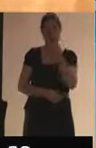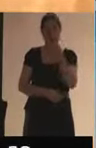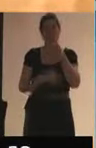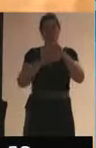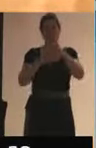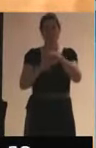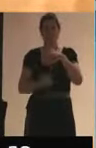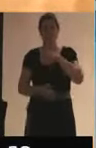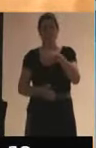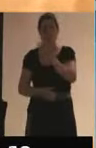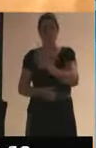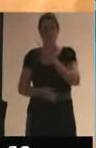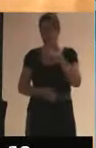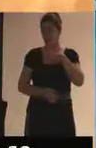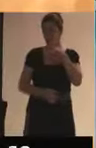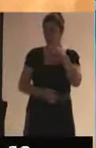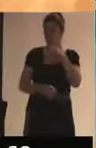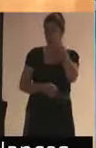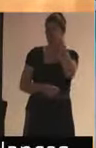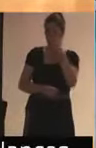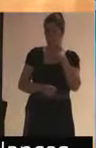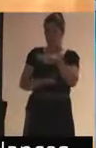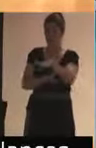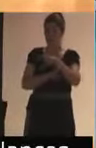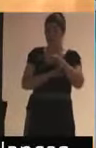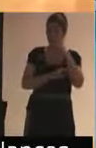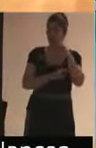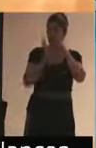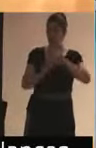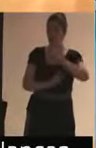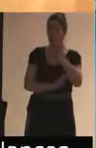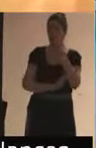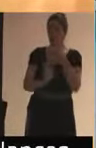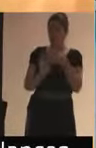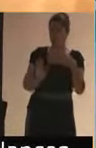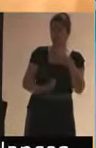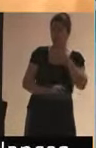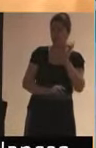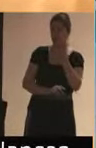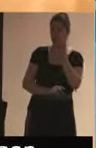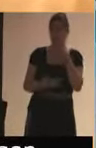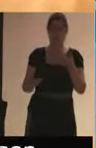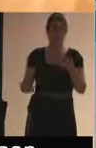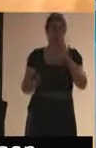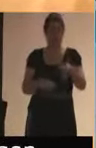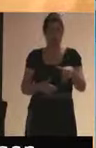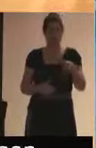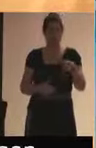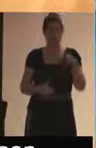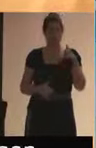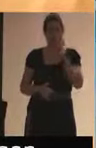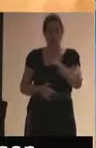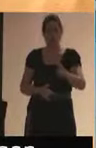example, mistakes need to be written on a whiteboard, so we can digitize the image and then calculate the